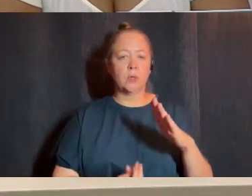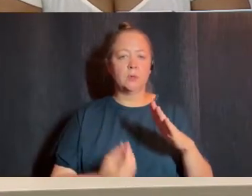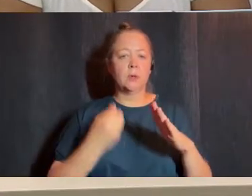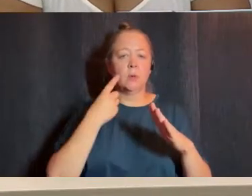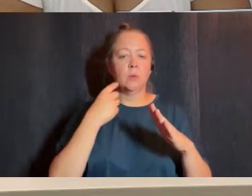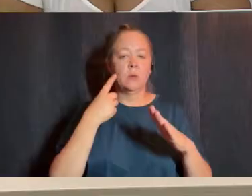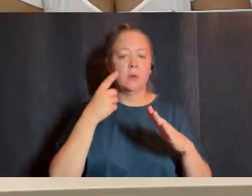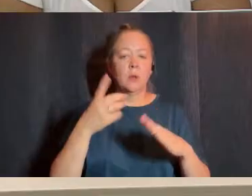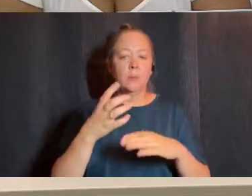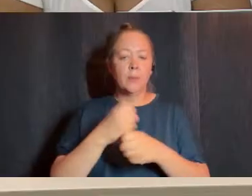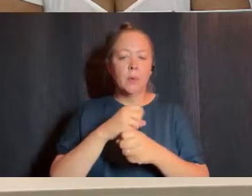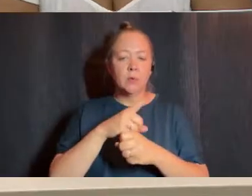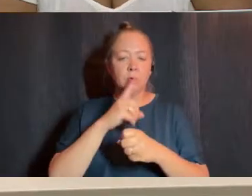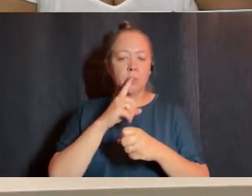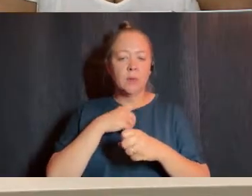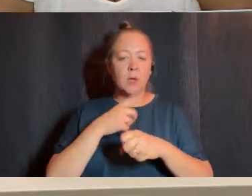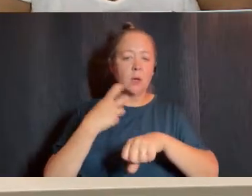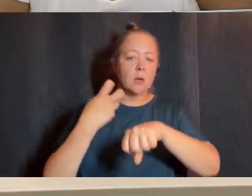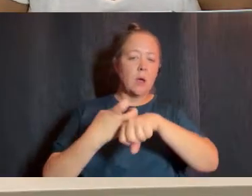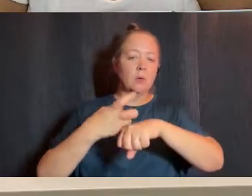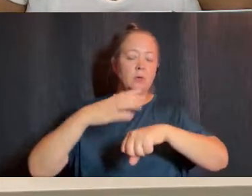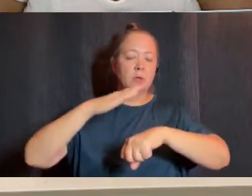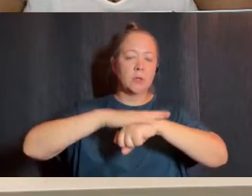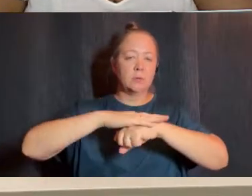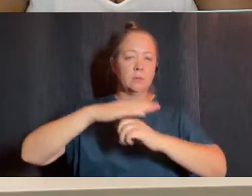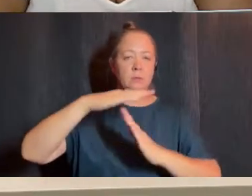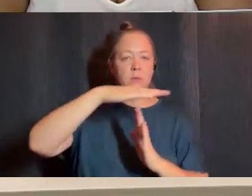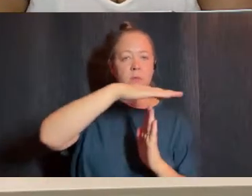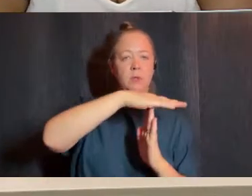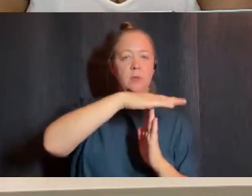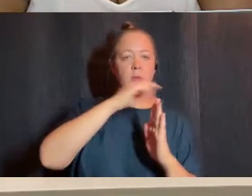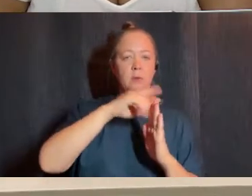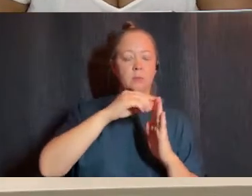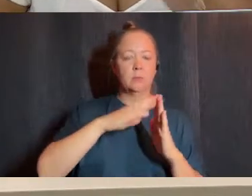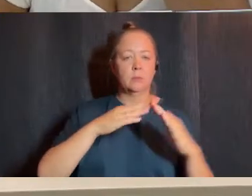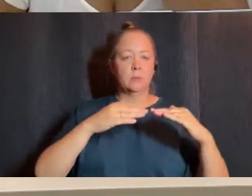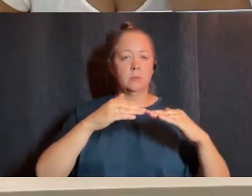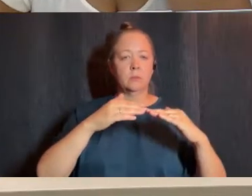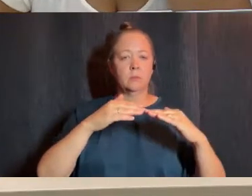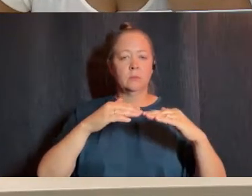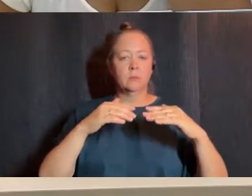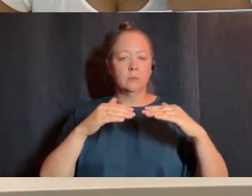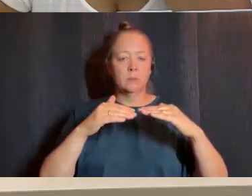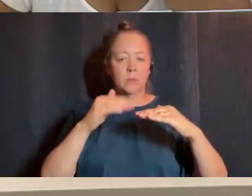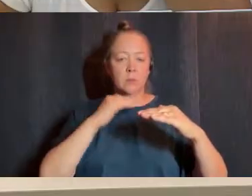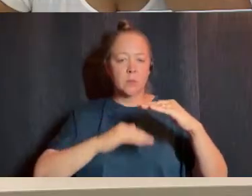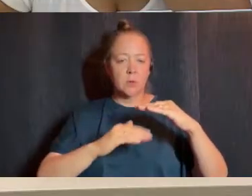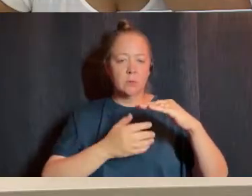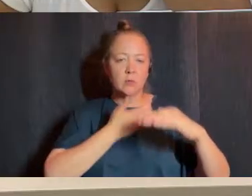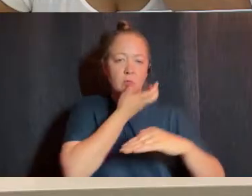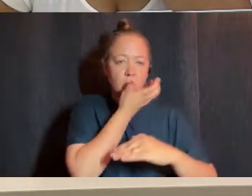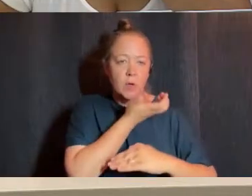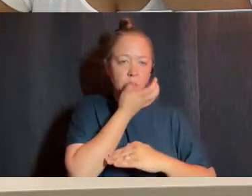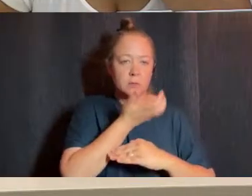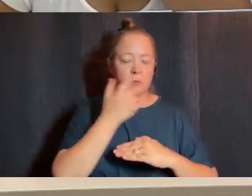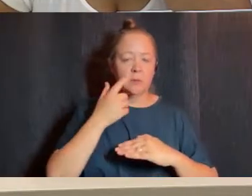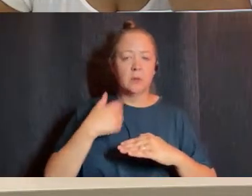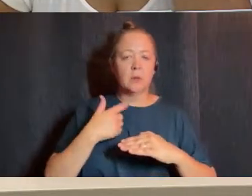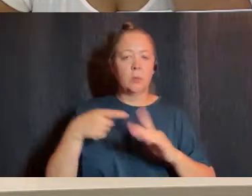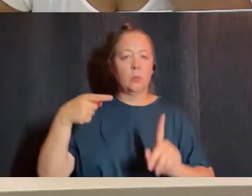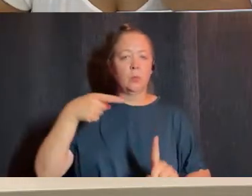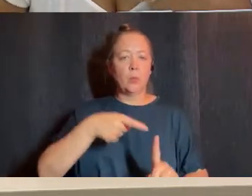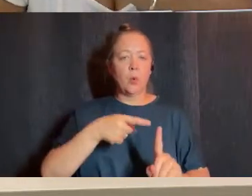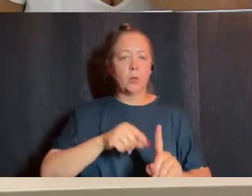finished grade and they're covered with grass. The result is that only the grates will be visible on the ground surface, which is what